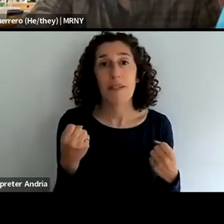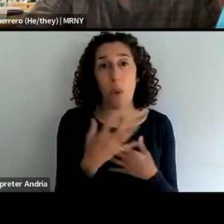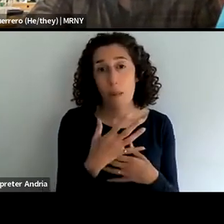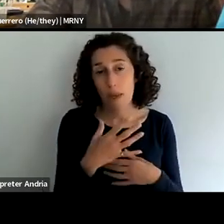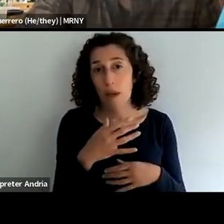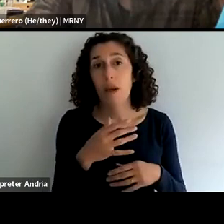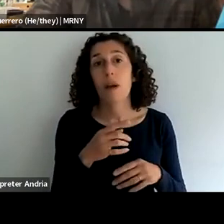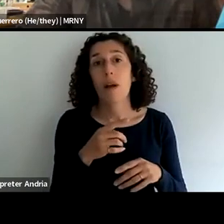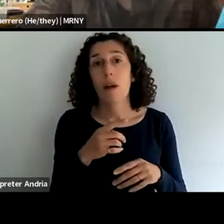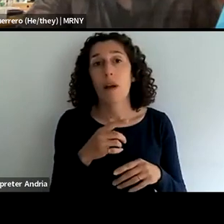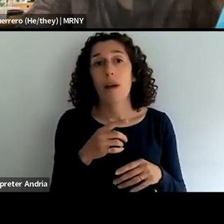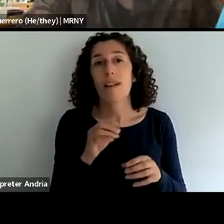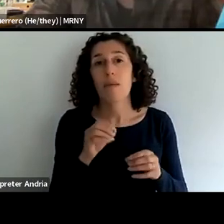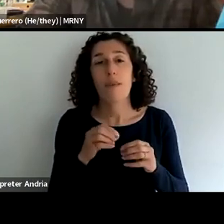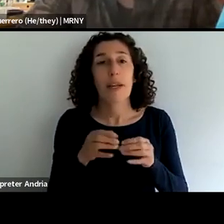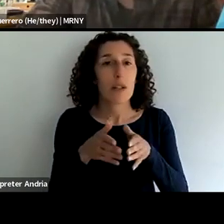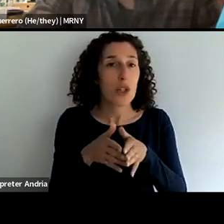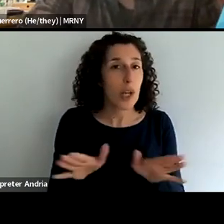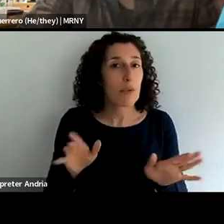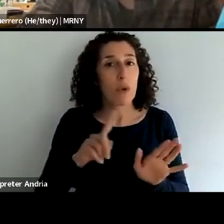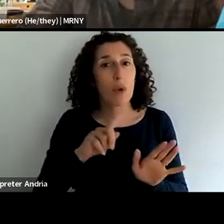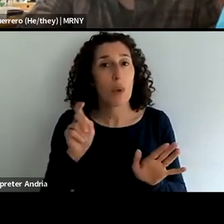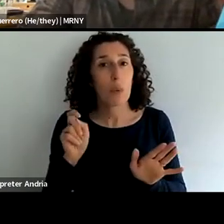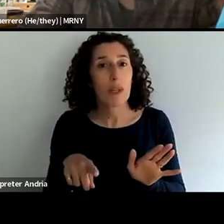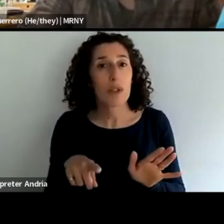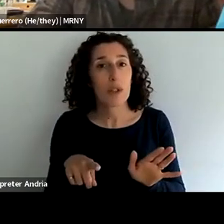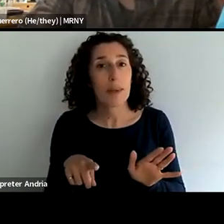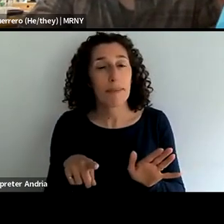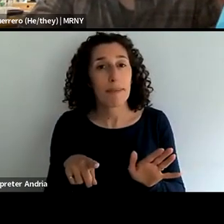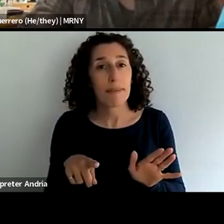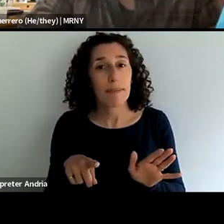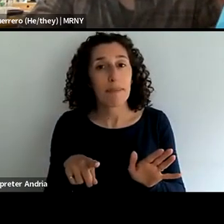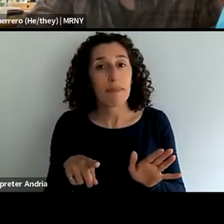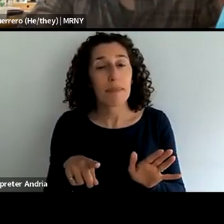question, but there is some kind of, I guess,